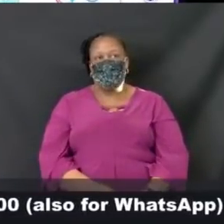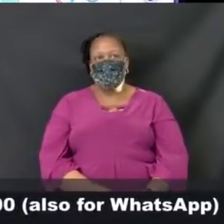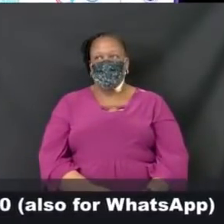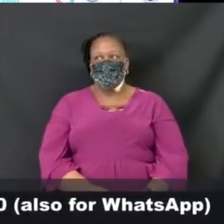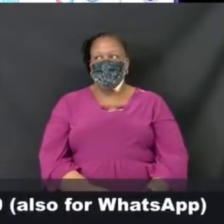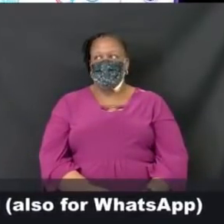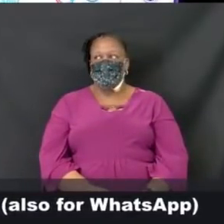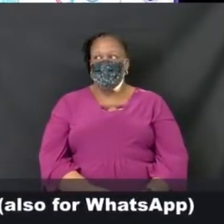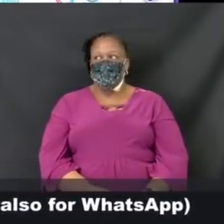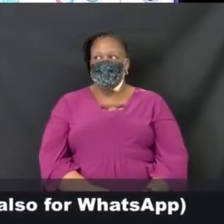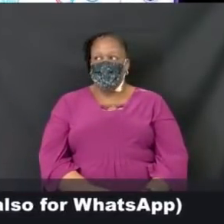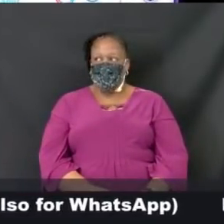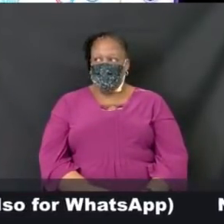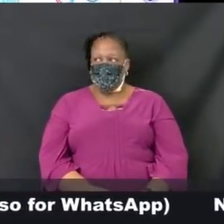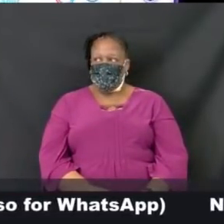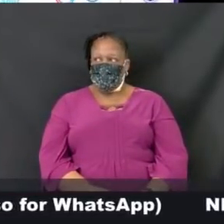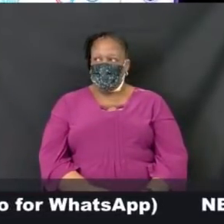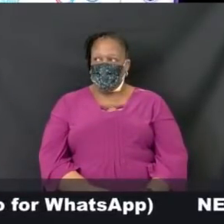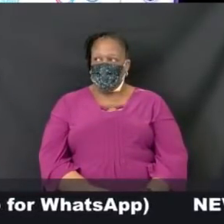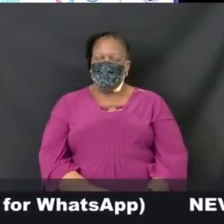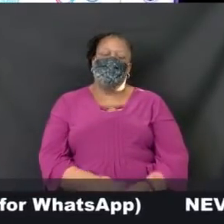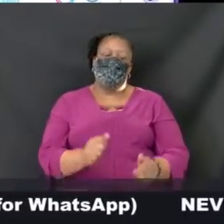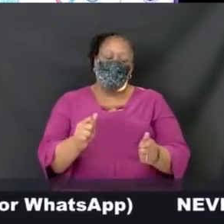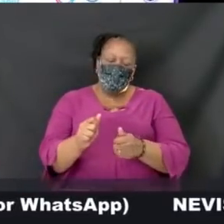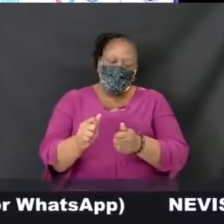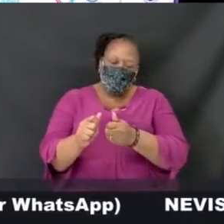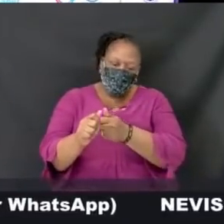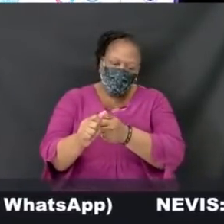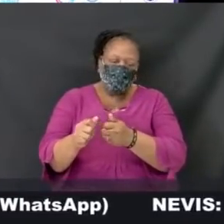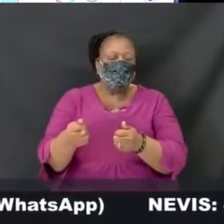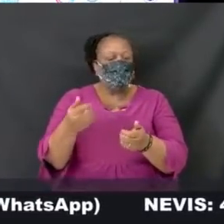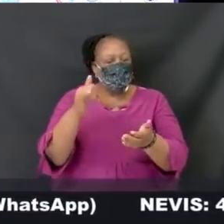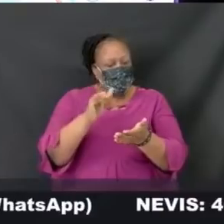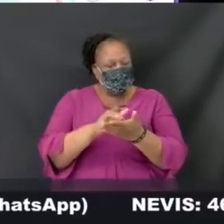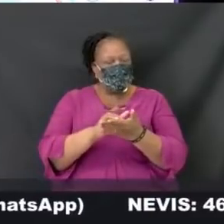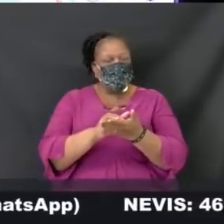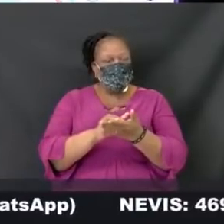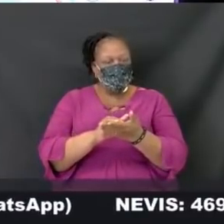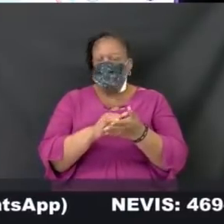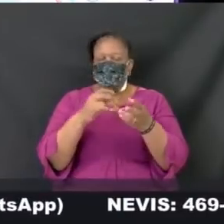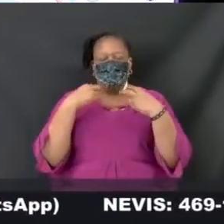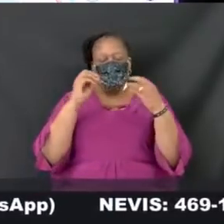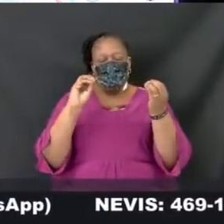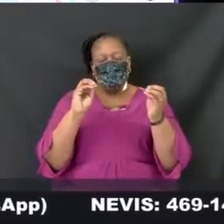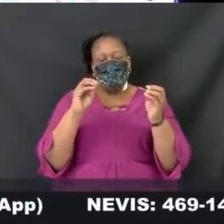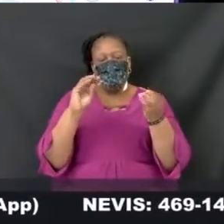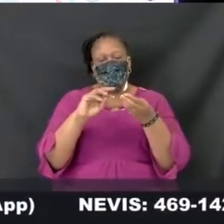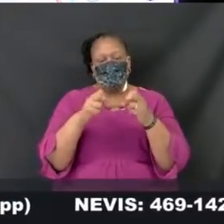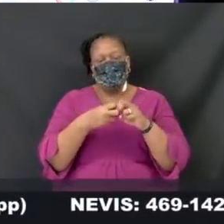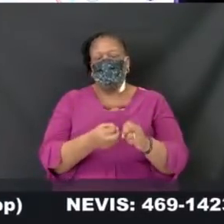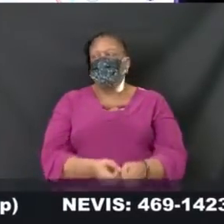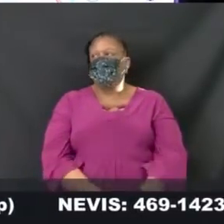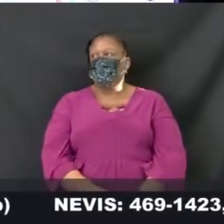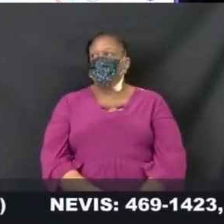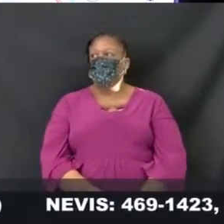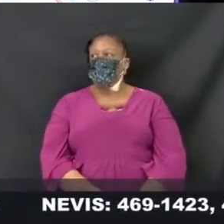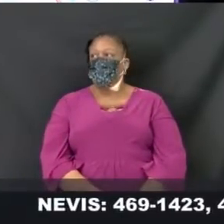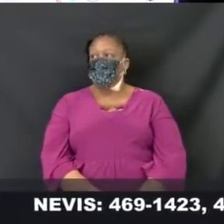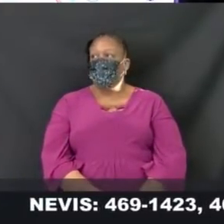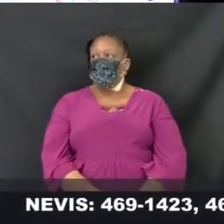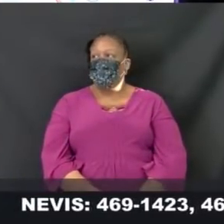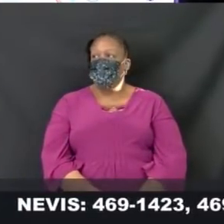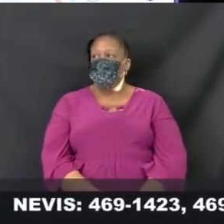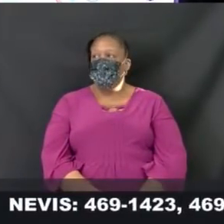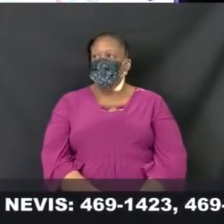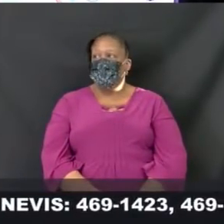if you follow these steps, you will have no problem. In addition to that, if you go on the application